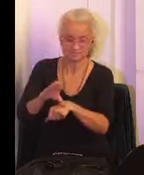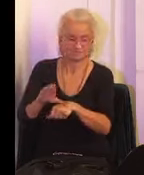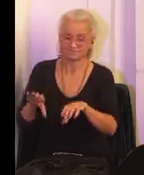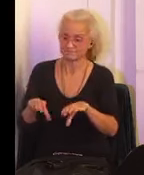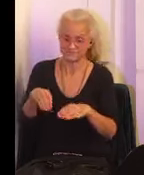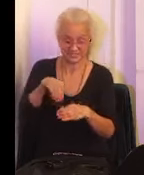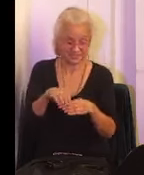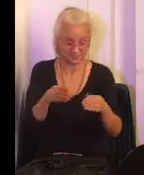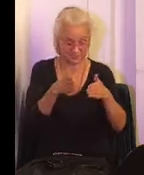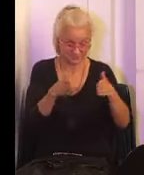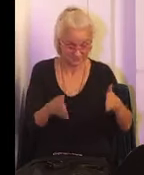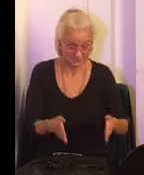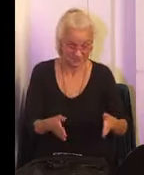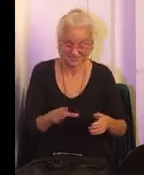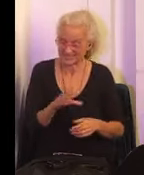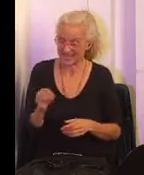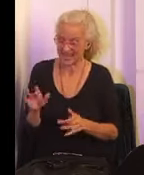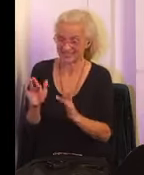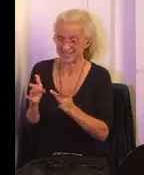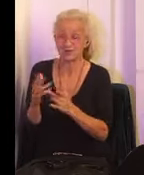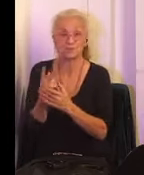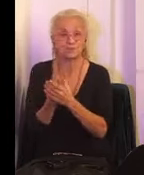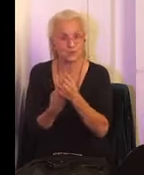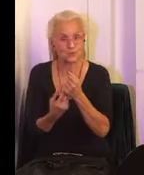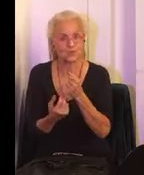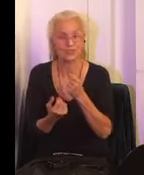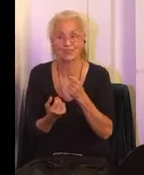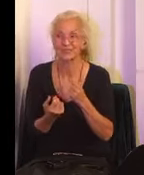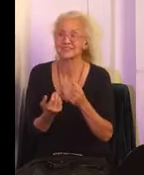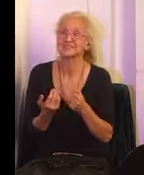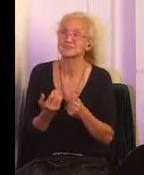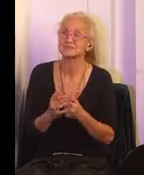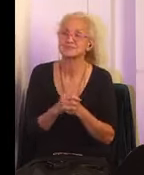in-house and on the internet as well.